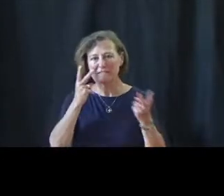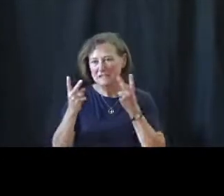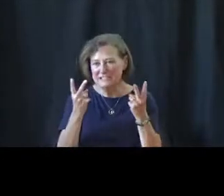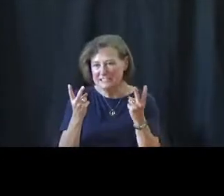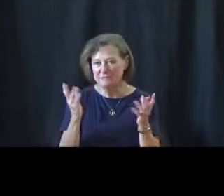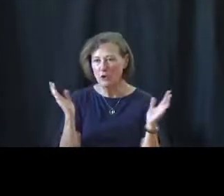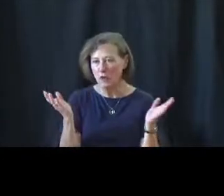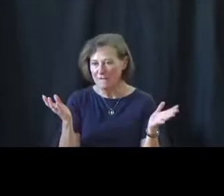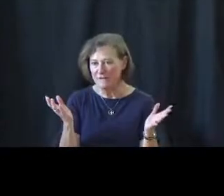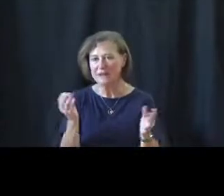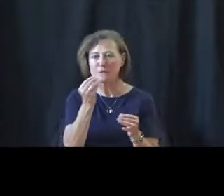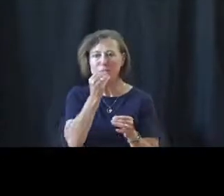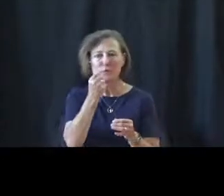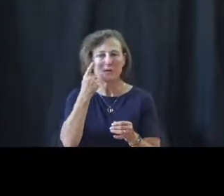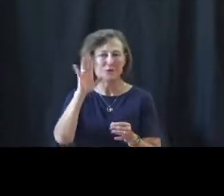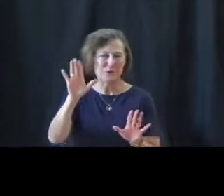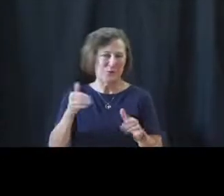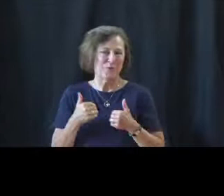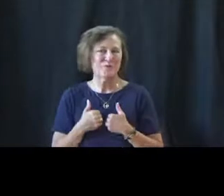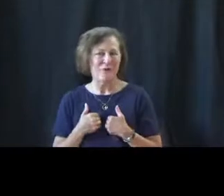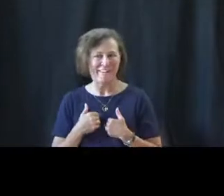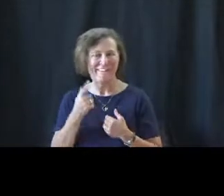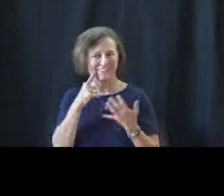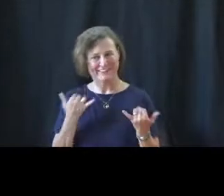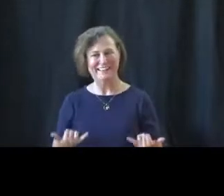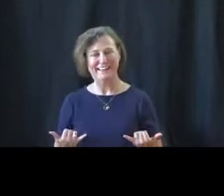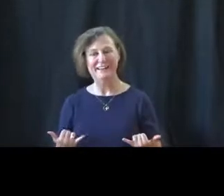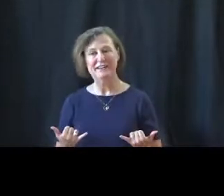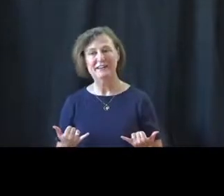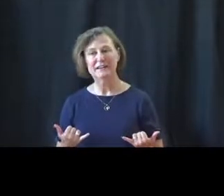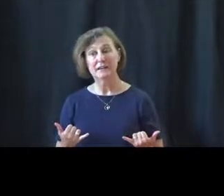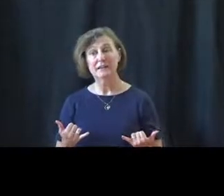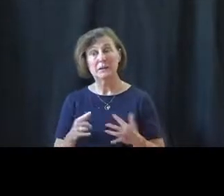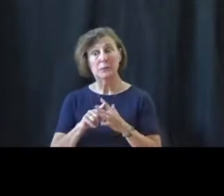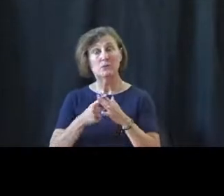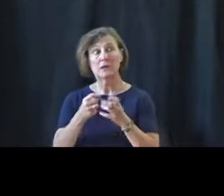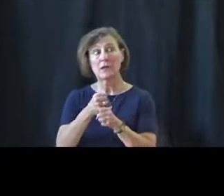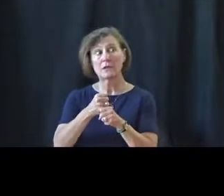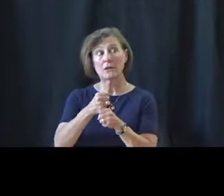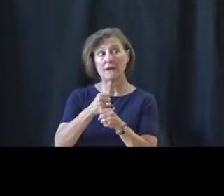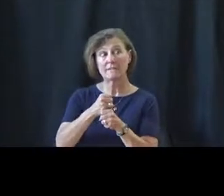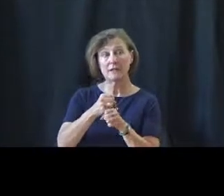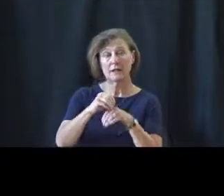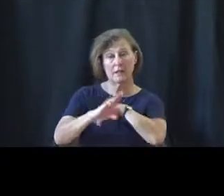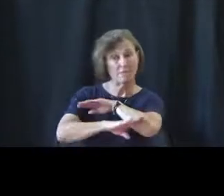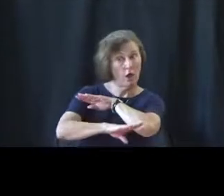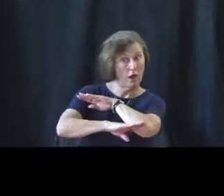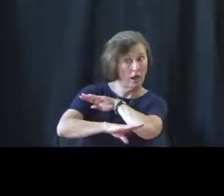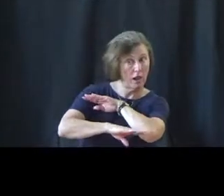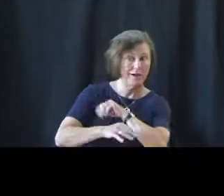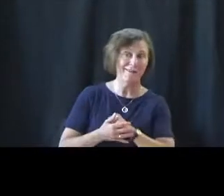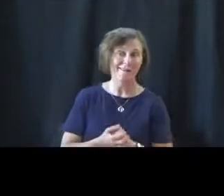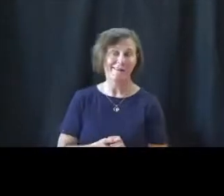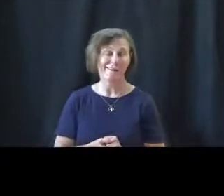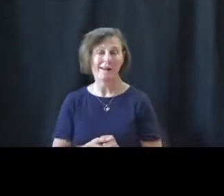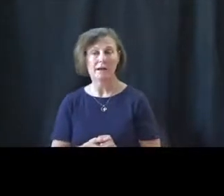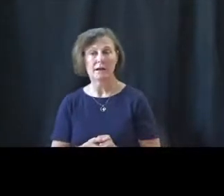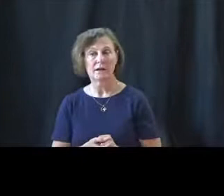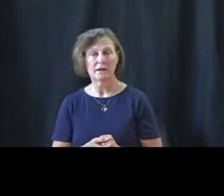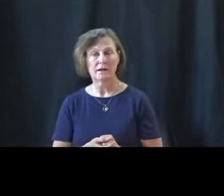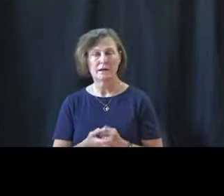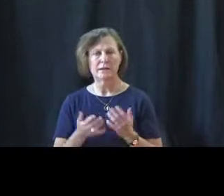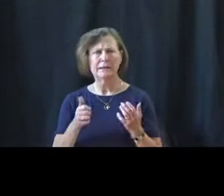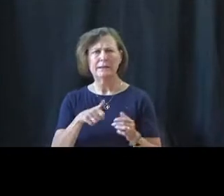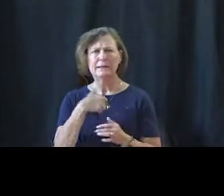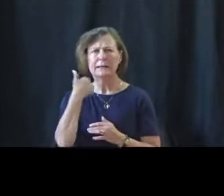conversation will be food for your souls for the time being. We'll start the coffee in the fall. All right, what